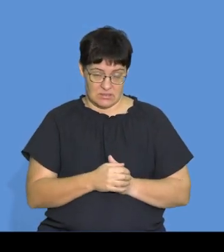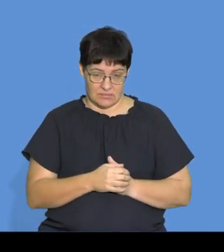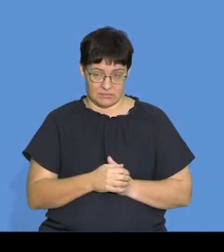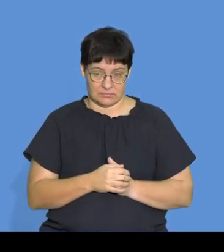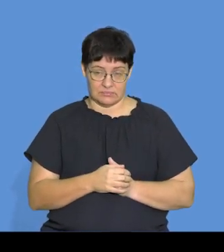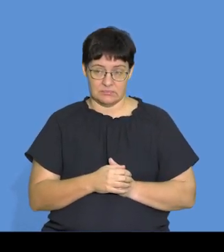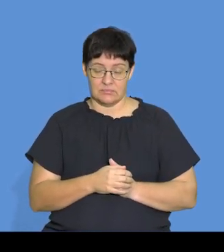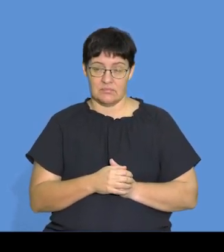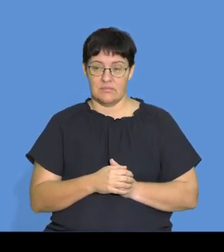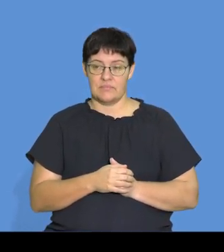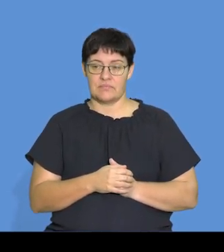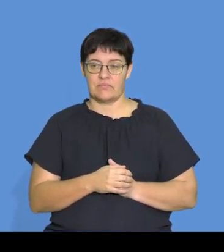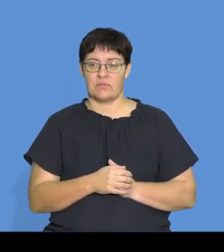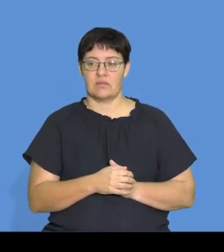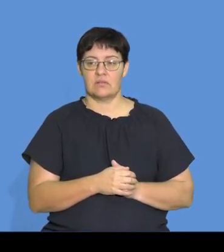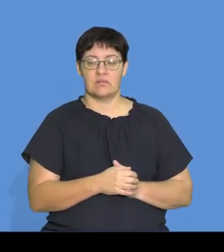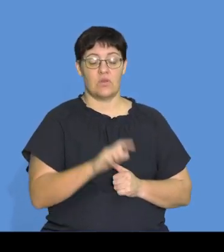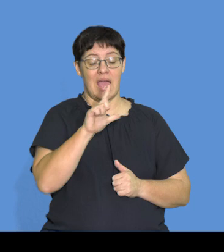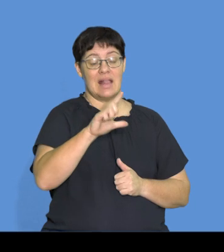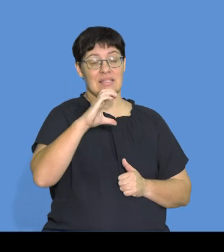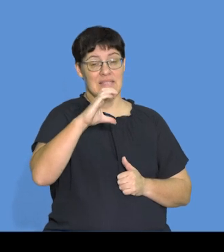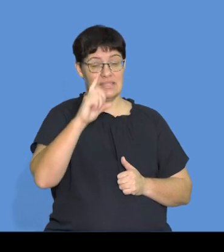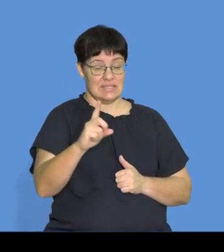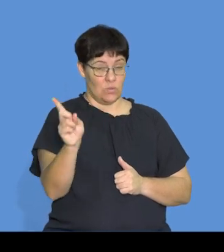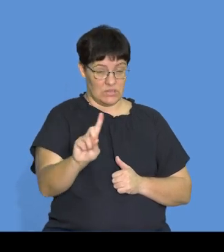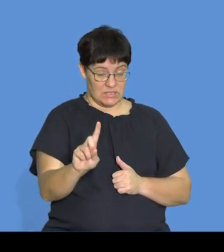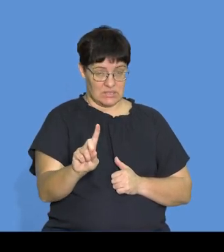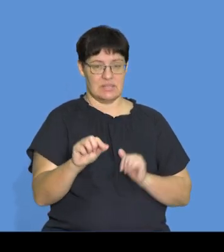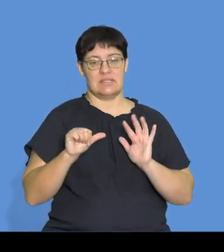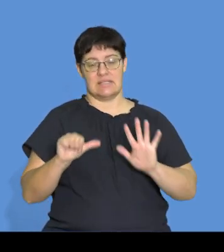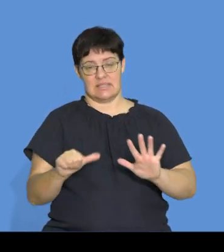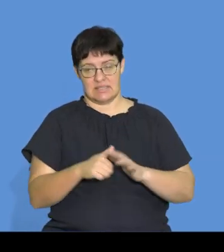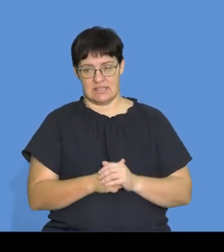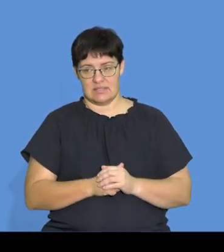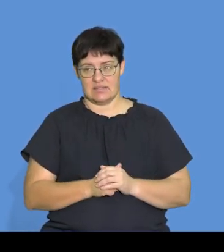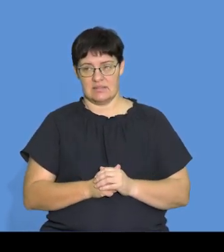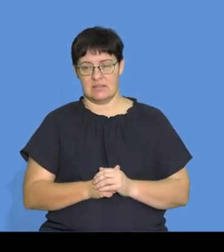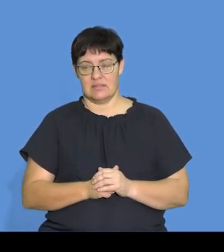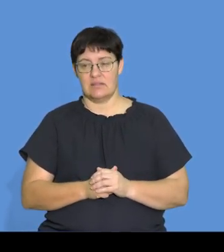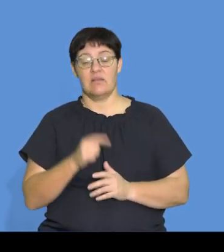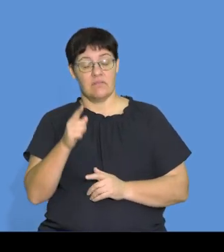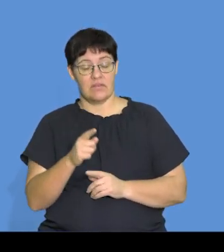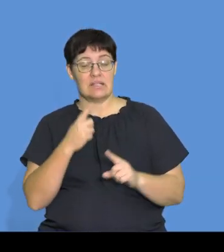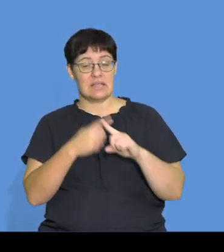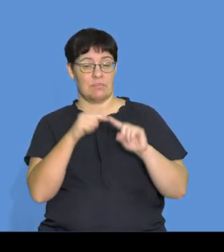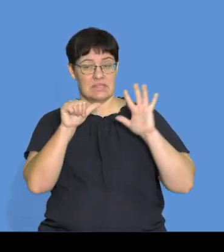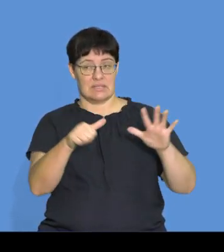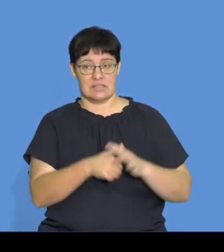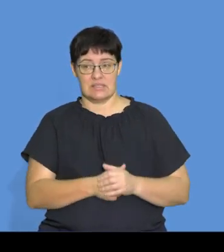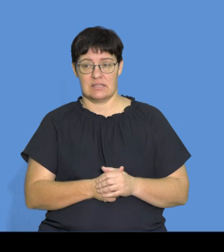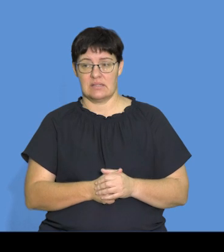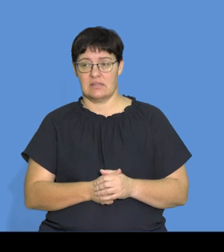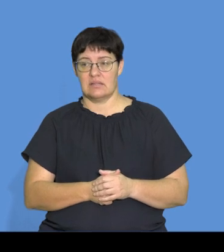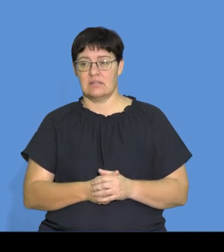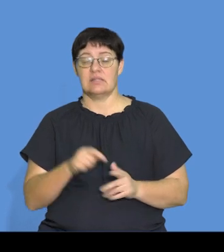my lowest common denominator will therefore be 6. If you multiply this by 6 and